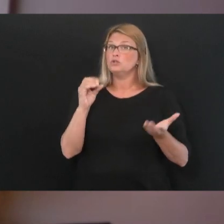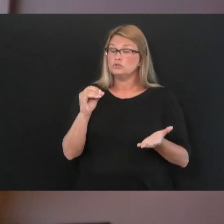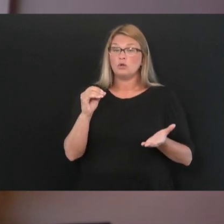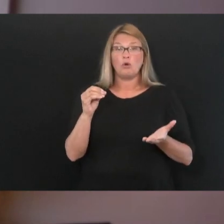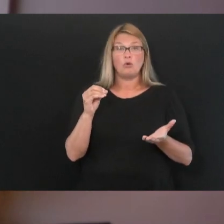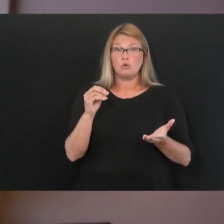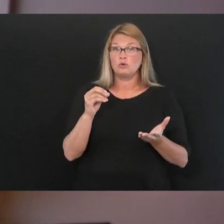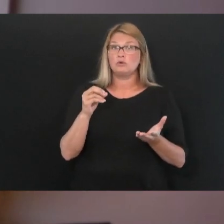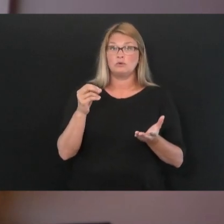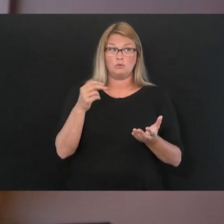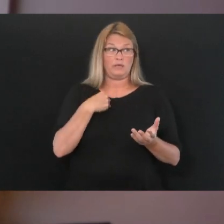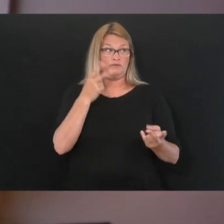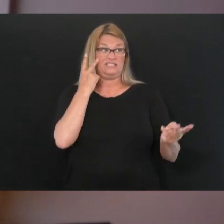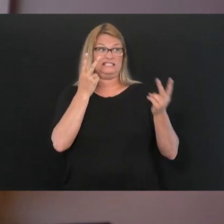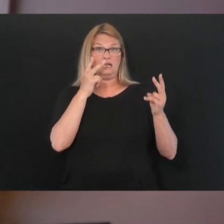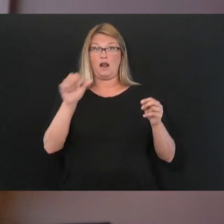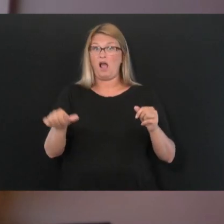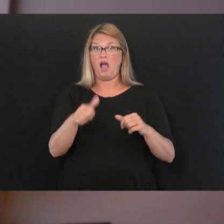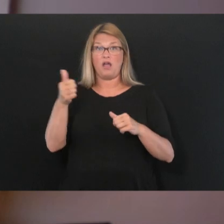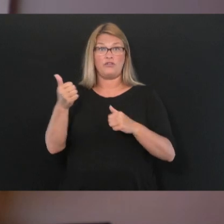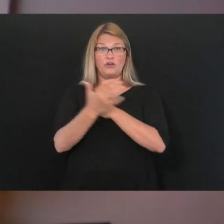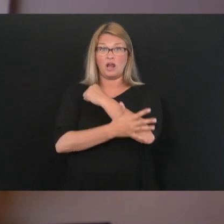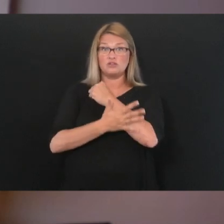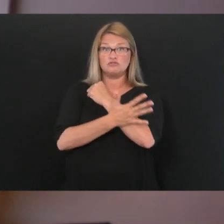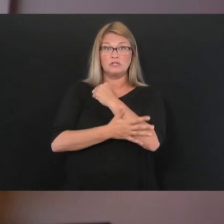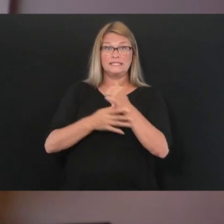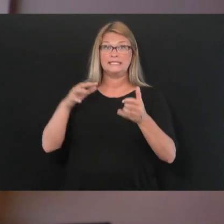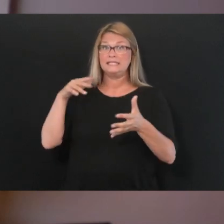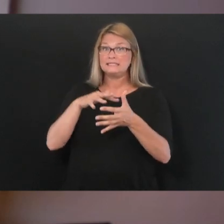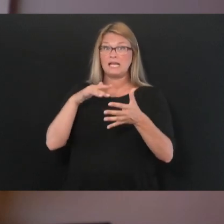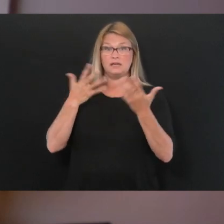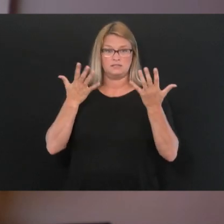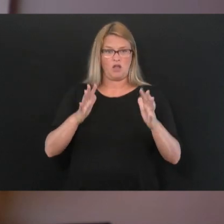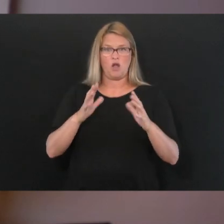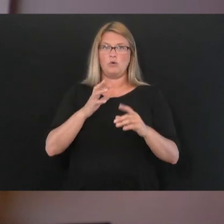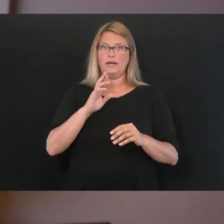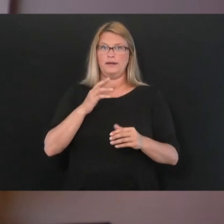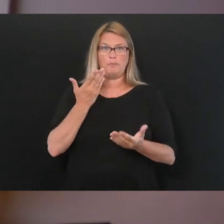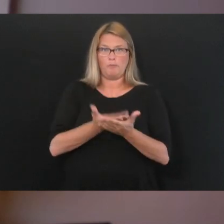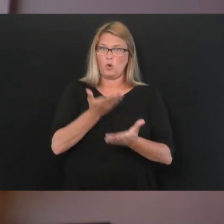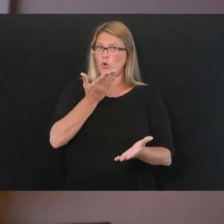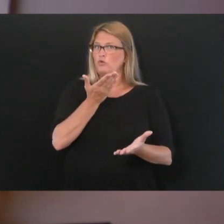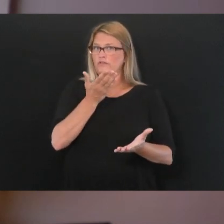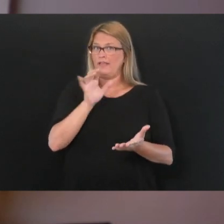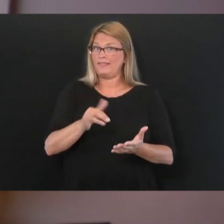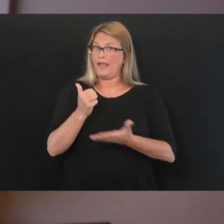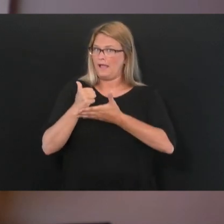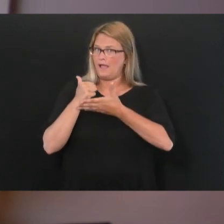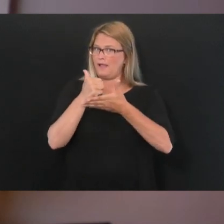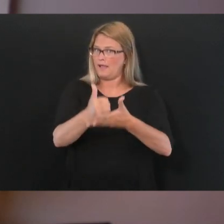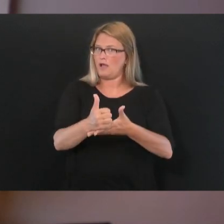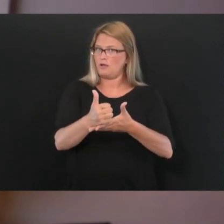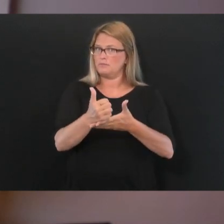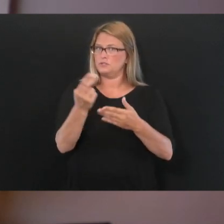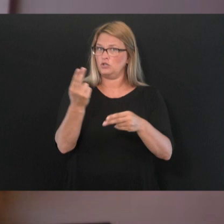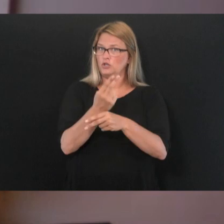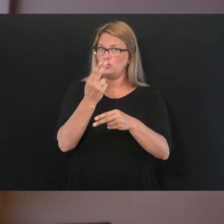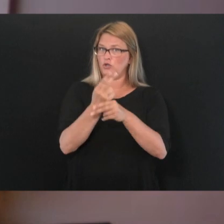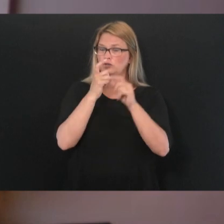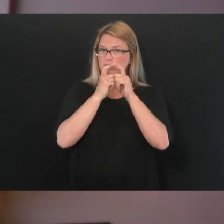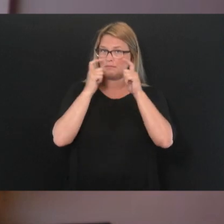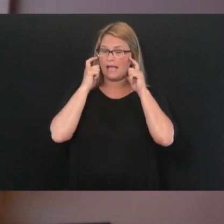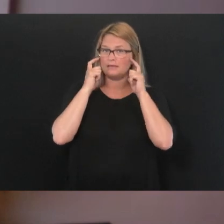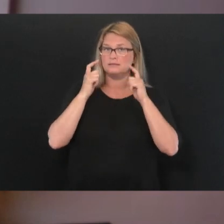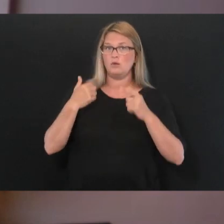many studies, it's been shown in countries that we've just talked about today. There's a new study from the United Kingdom that